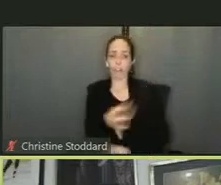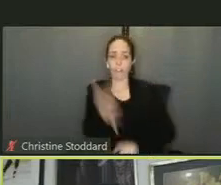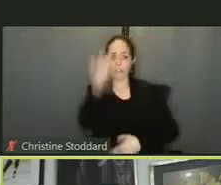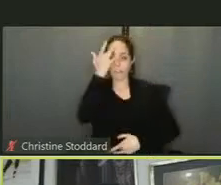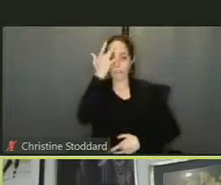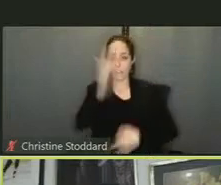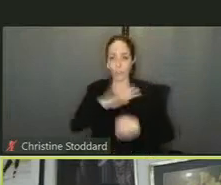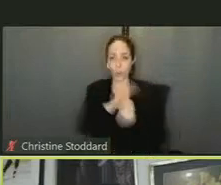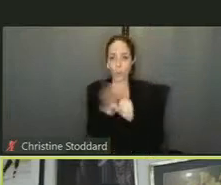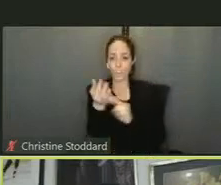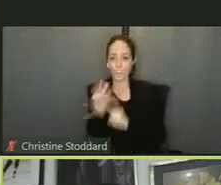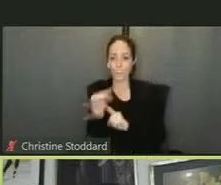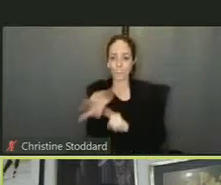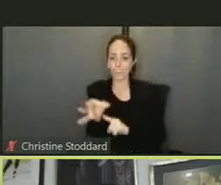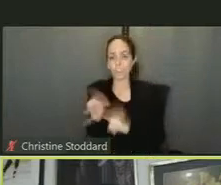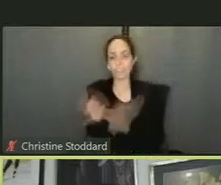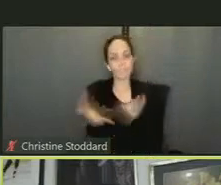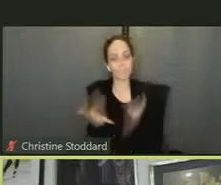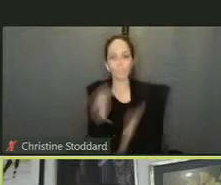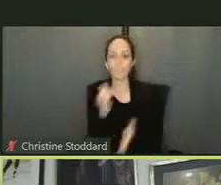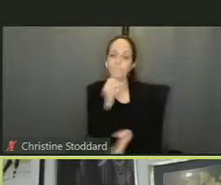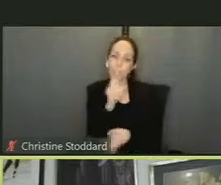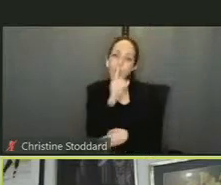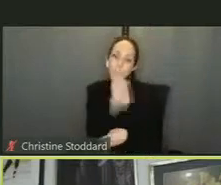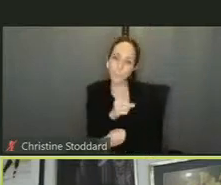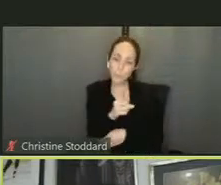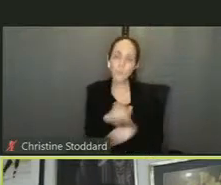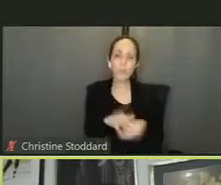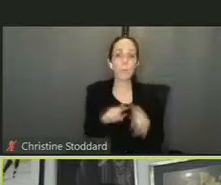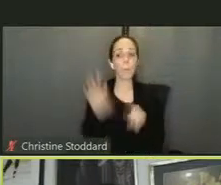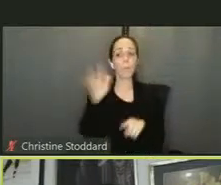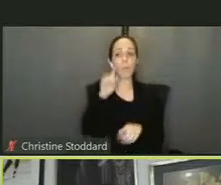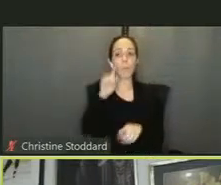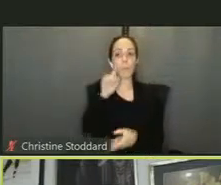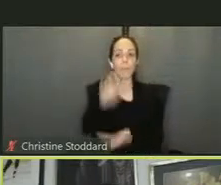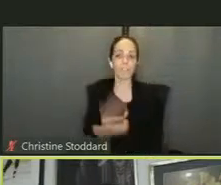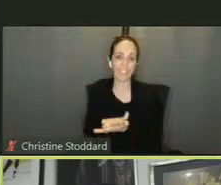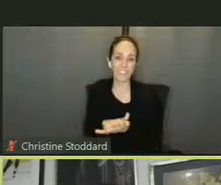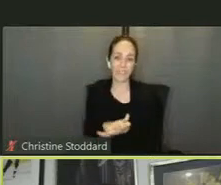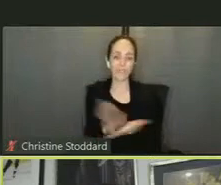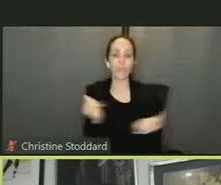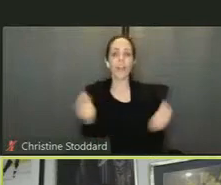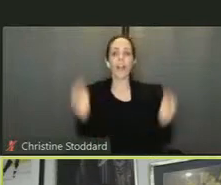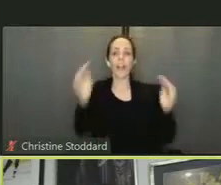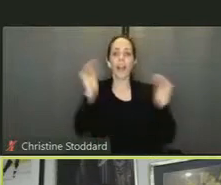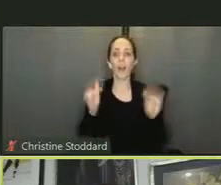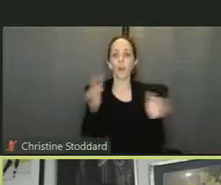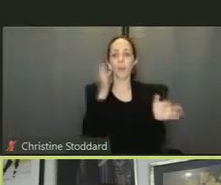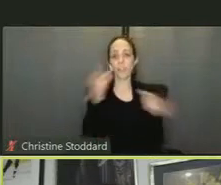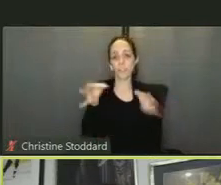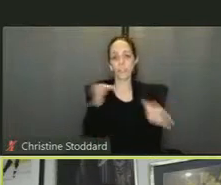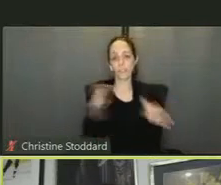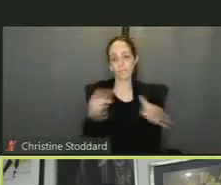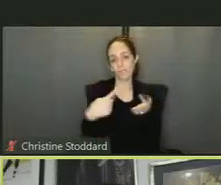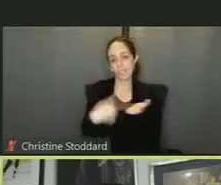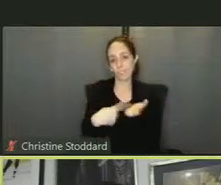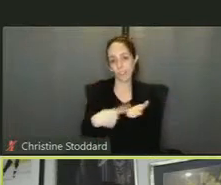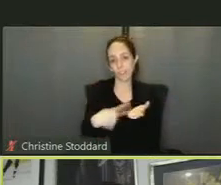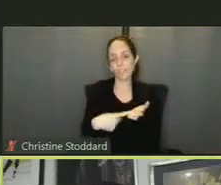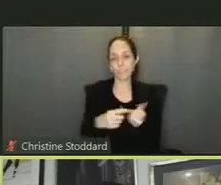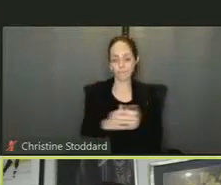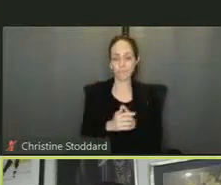COVID-19. So moving on, we're actually going to talk about some of those myths here in the final part of